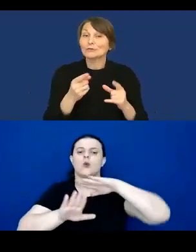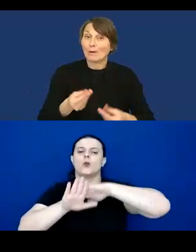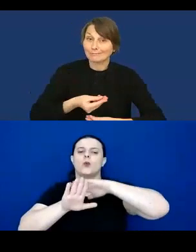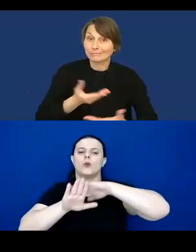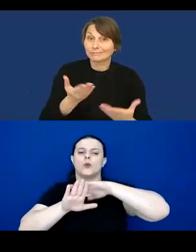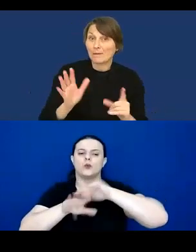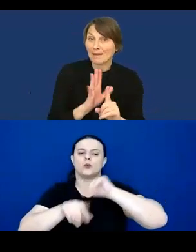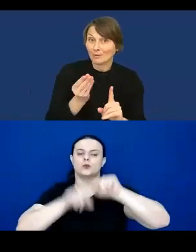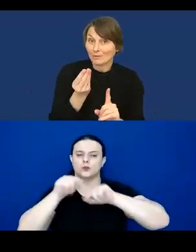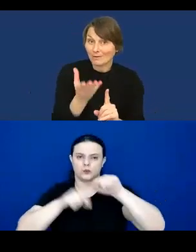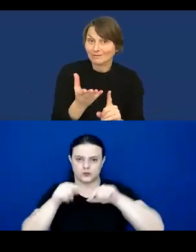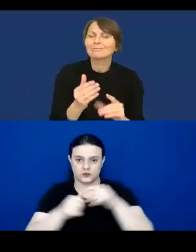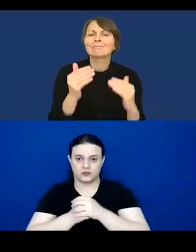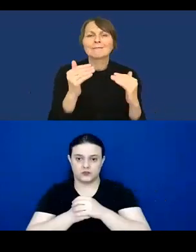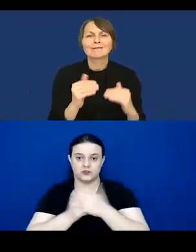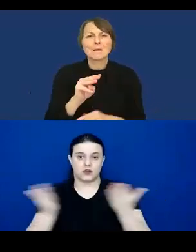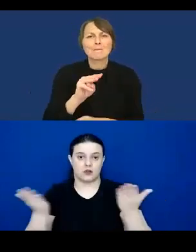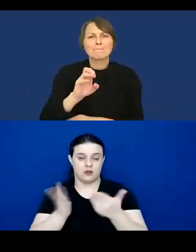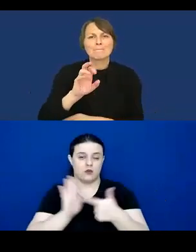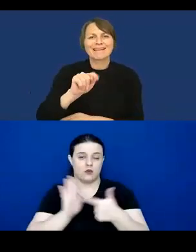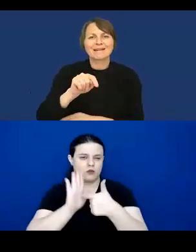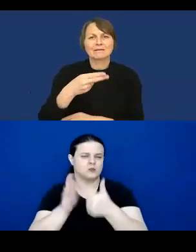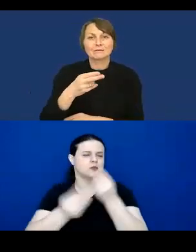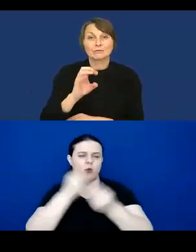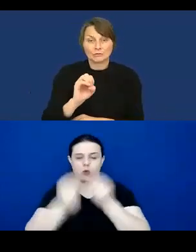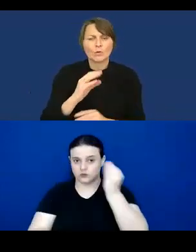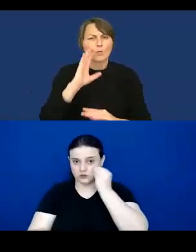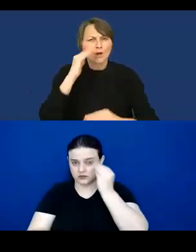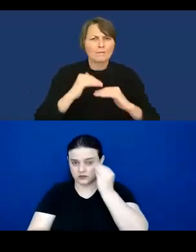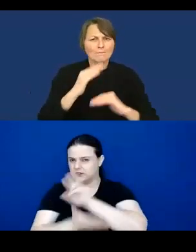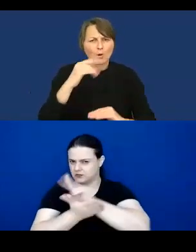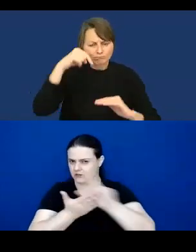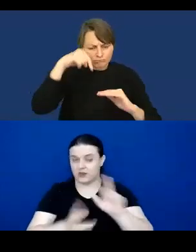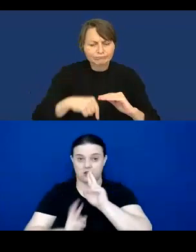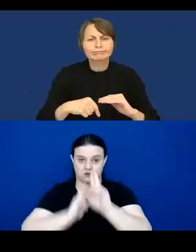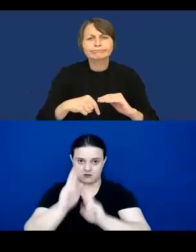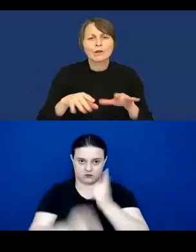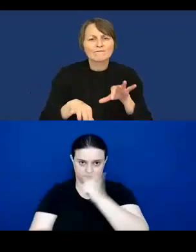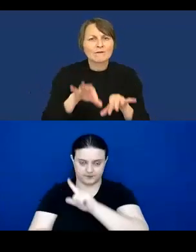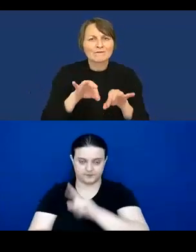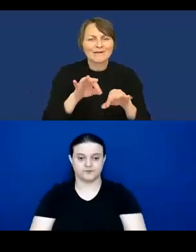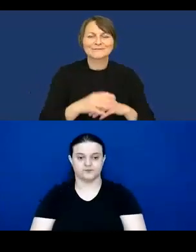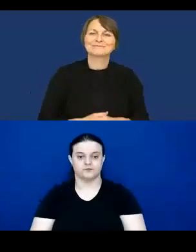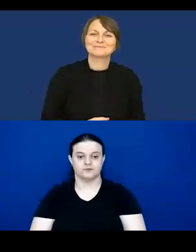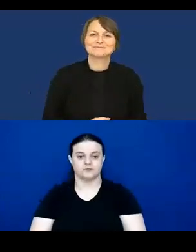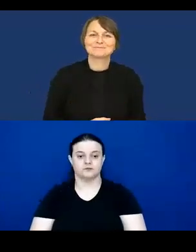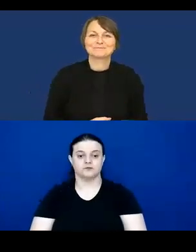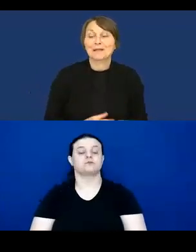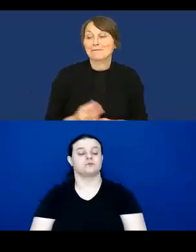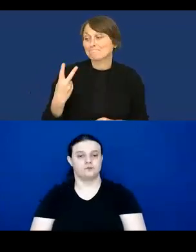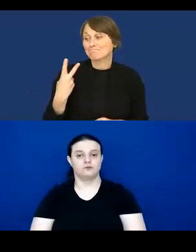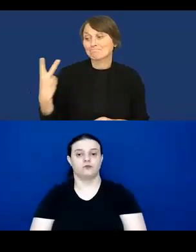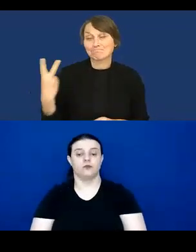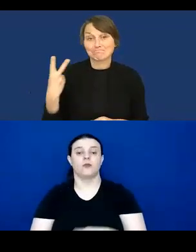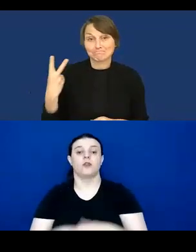then Meerte will present some actual experiments and results. But from both our talks, there will